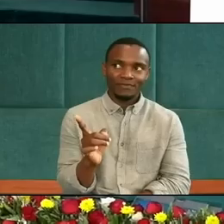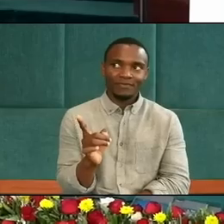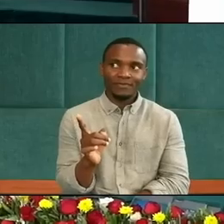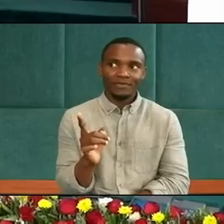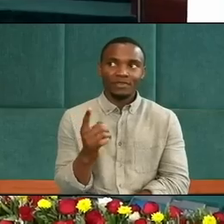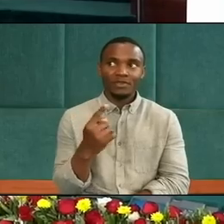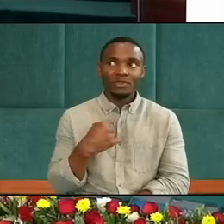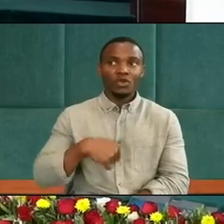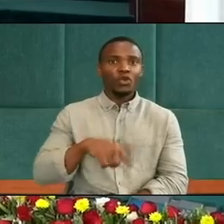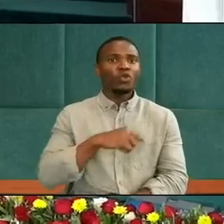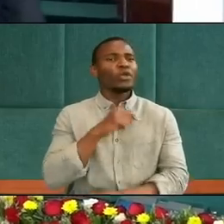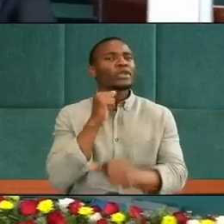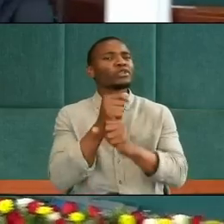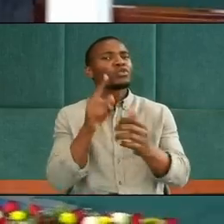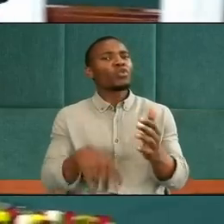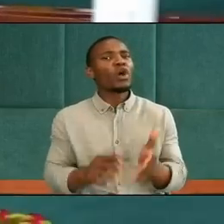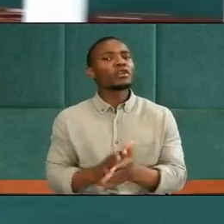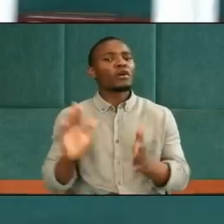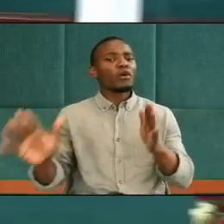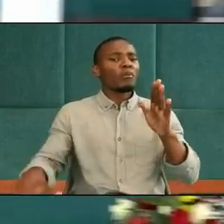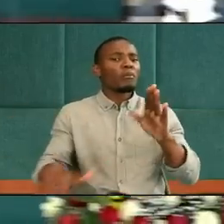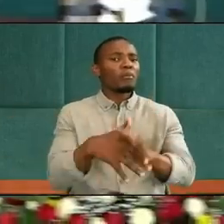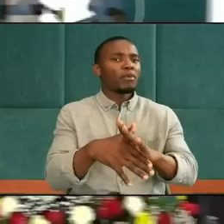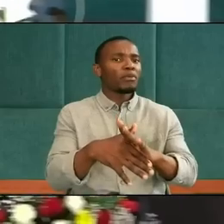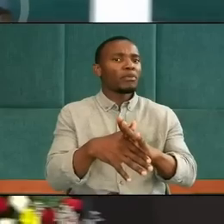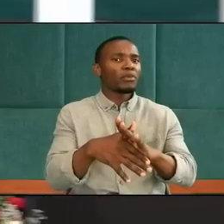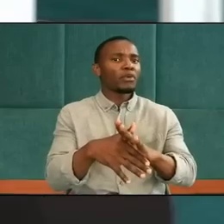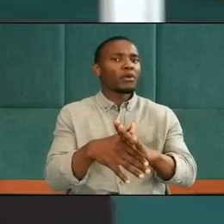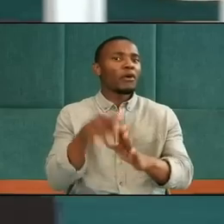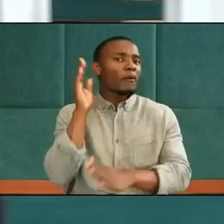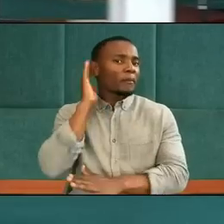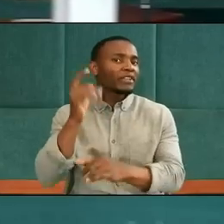Should we expel Peter from the team?